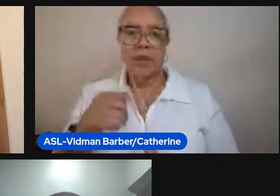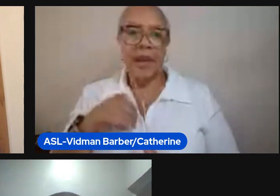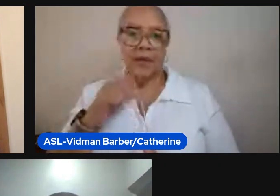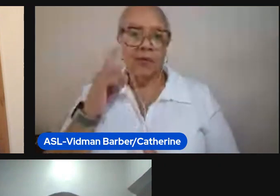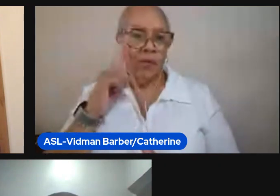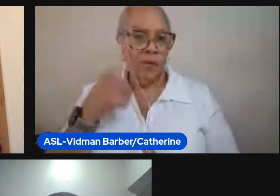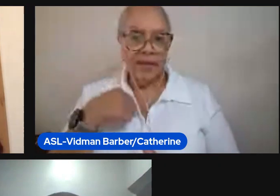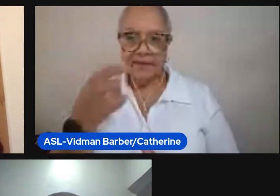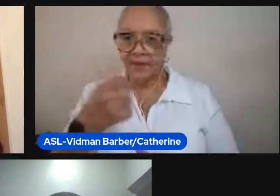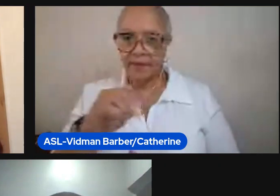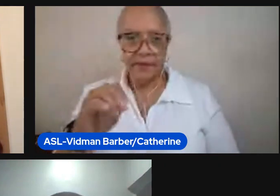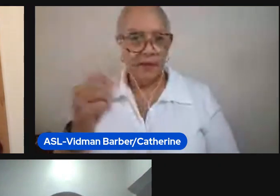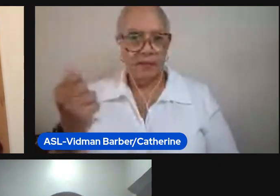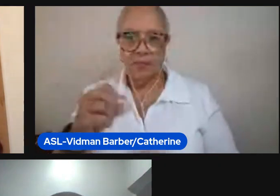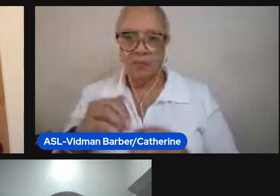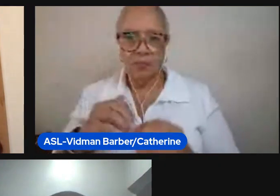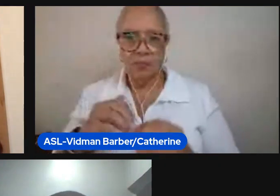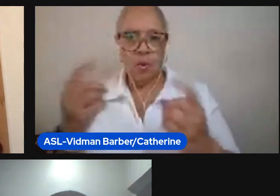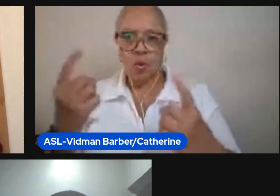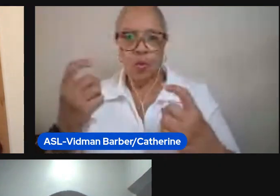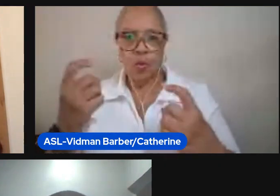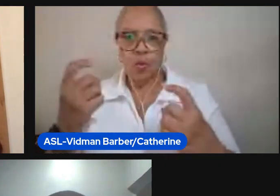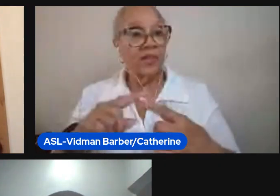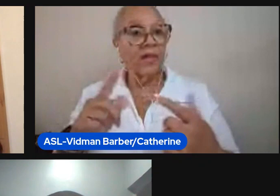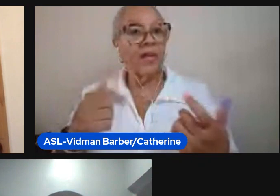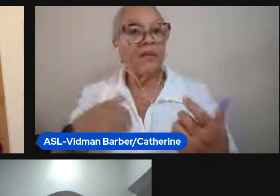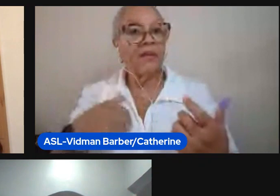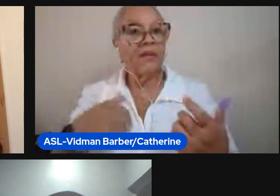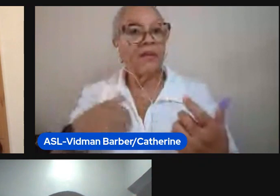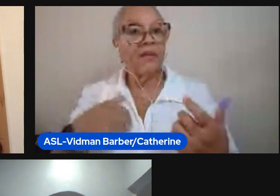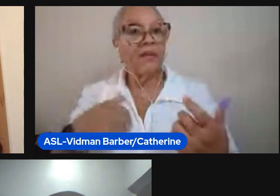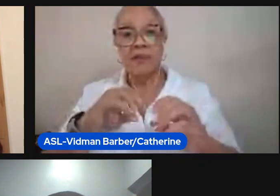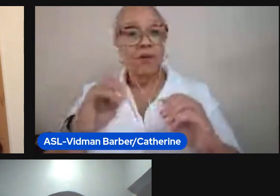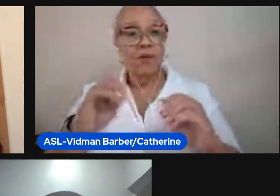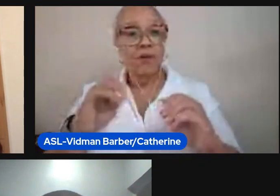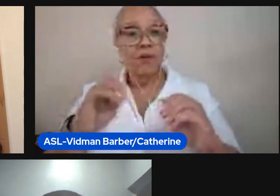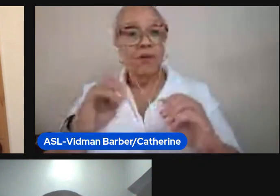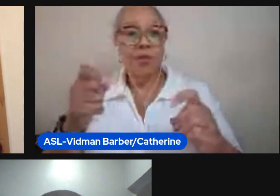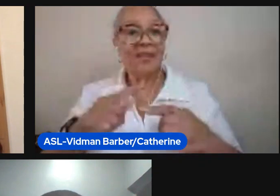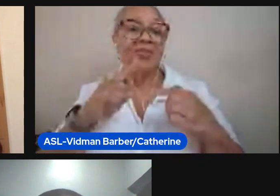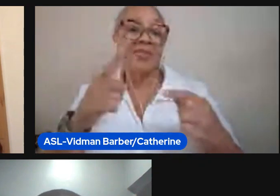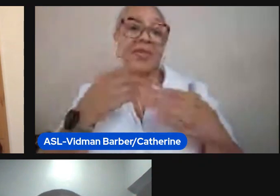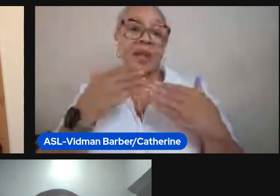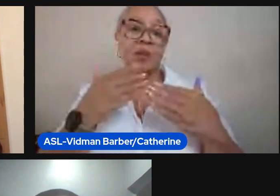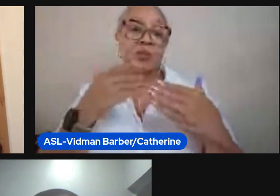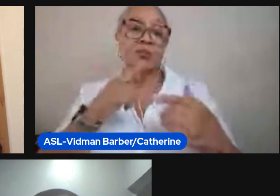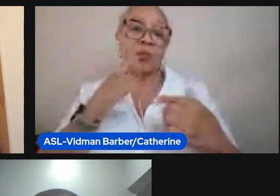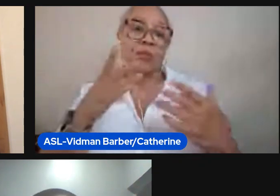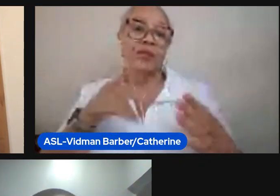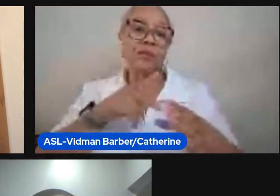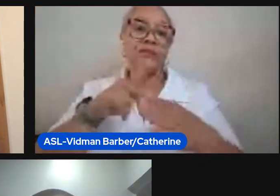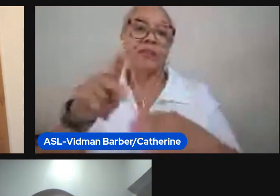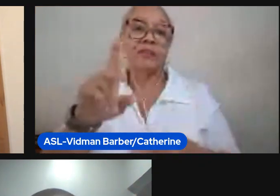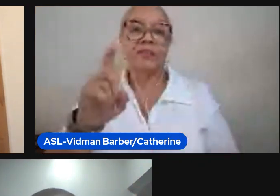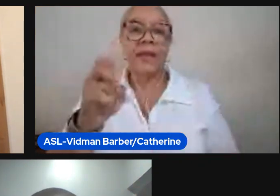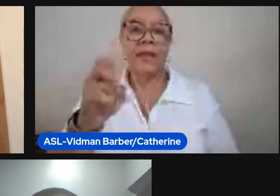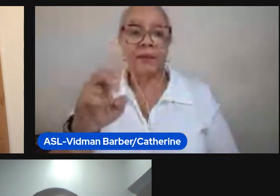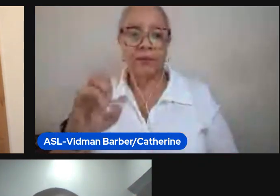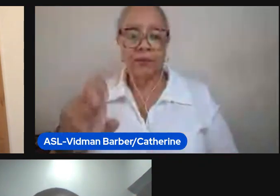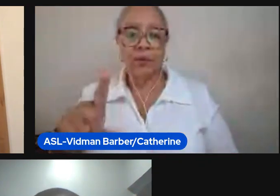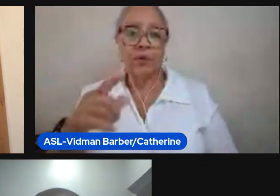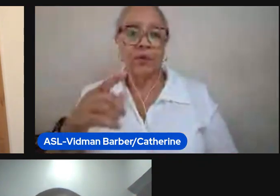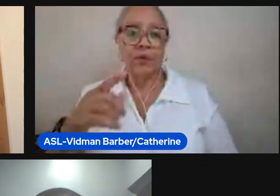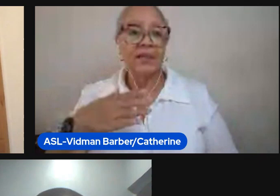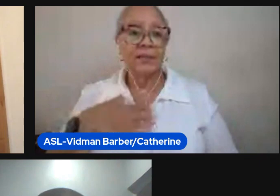question. So, in the absence of no other question, thank you so much, Professor Daniel. It's nice having a great talk